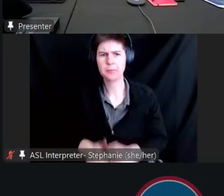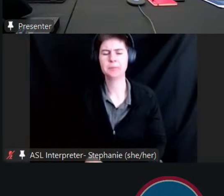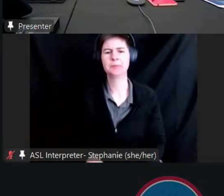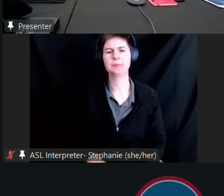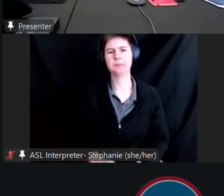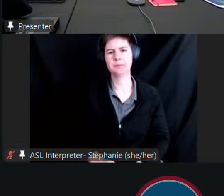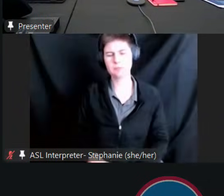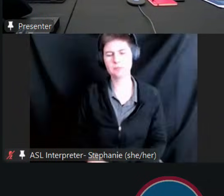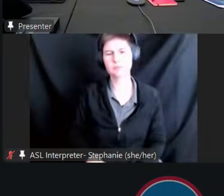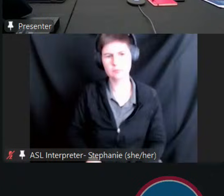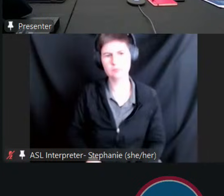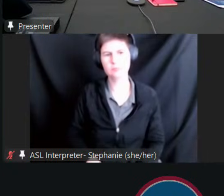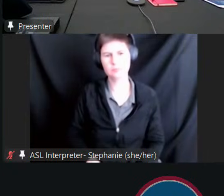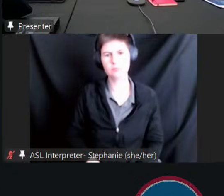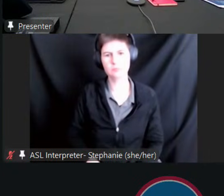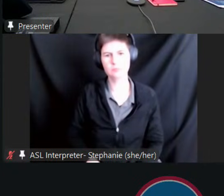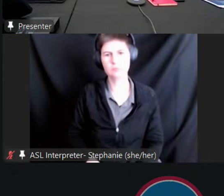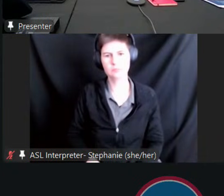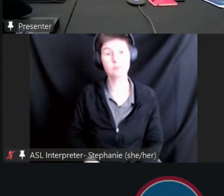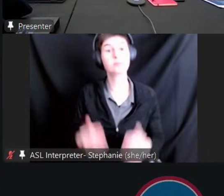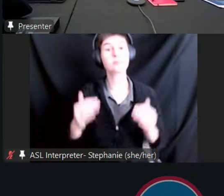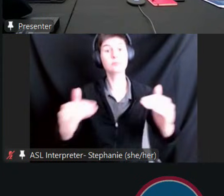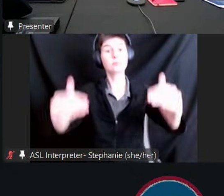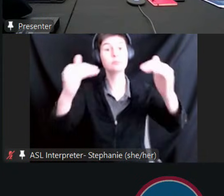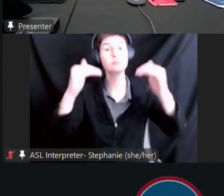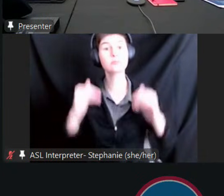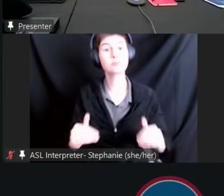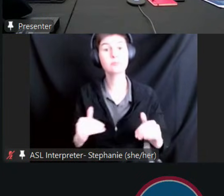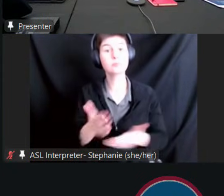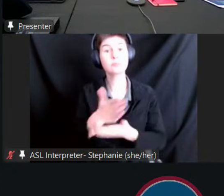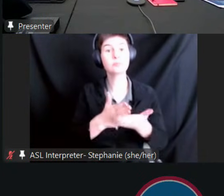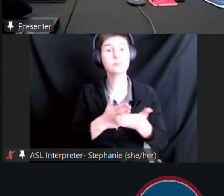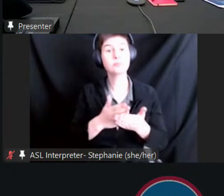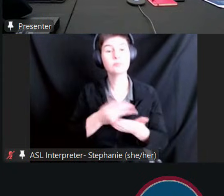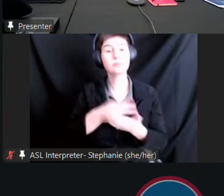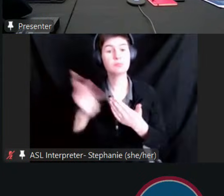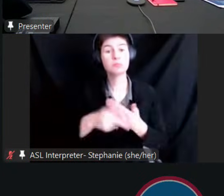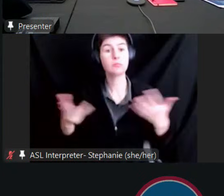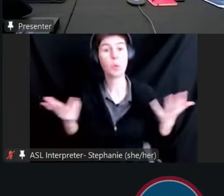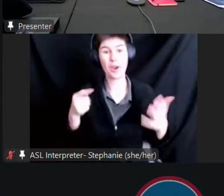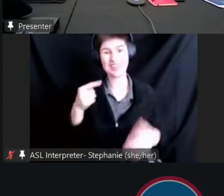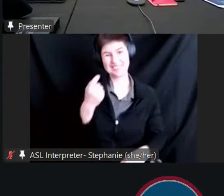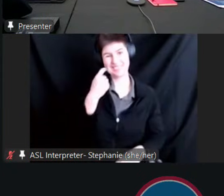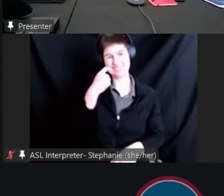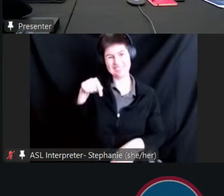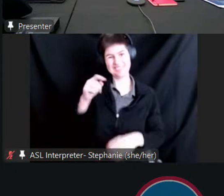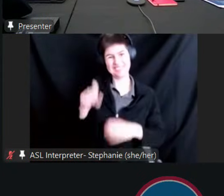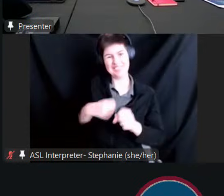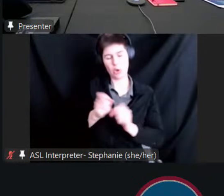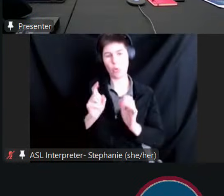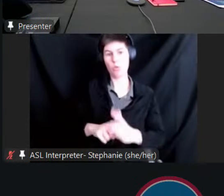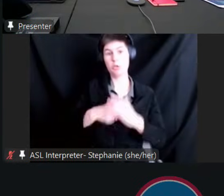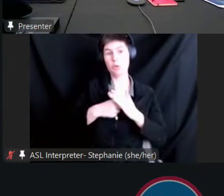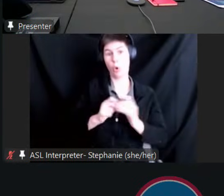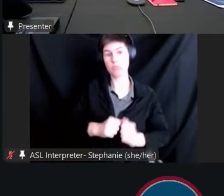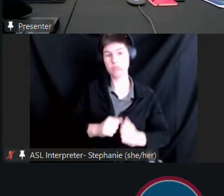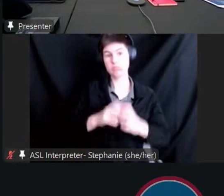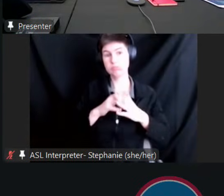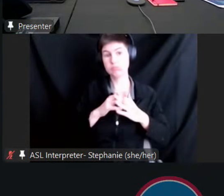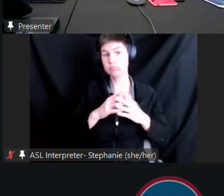So we do have a next phase of the Bus Vision project that's kicked off earlier this year, but we're